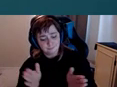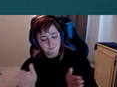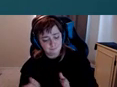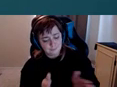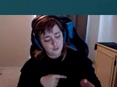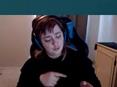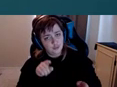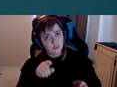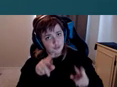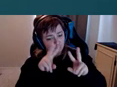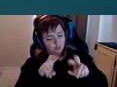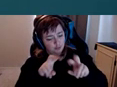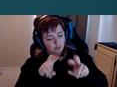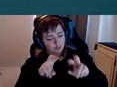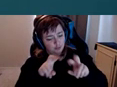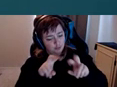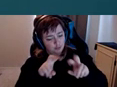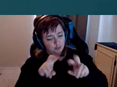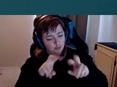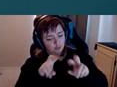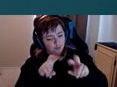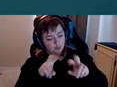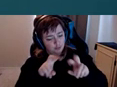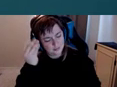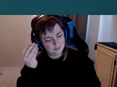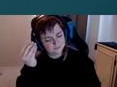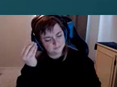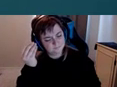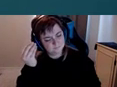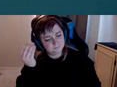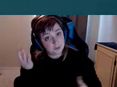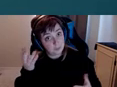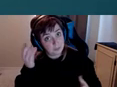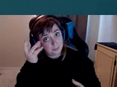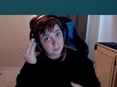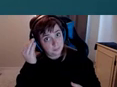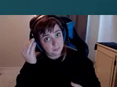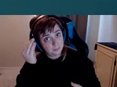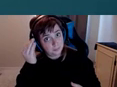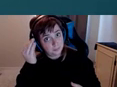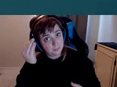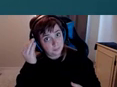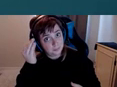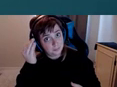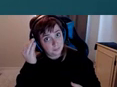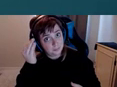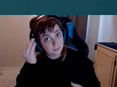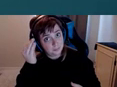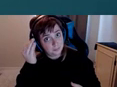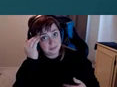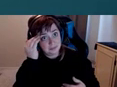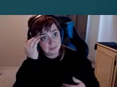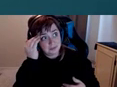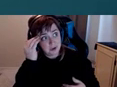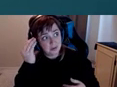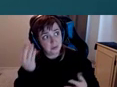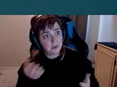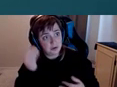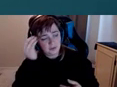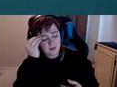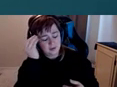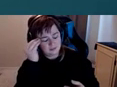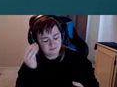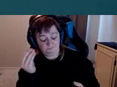figure out what you think and feel as well. You may think you know what you think until you start to write and then explore